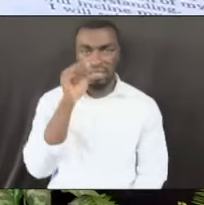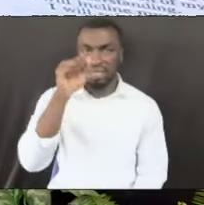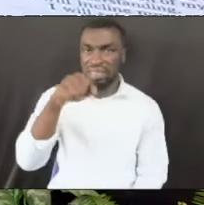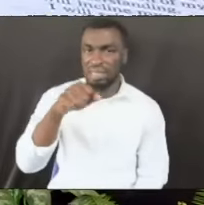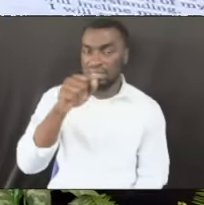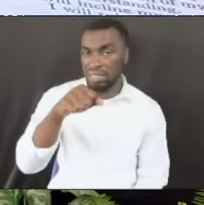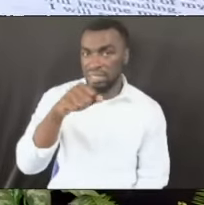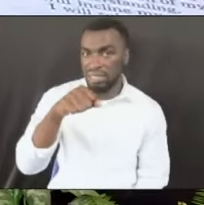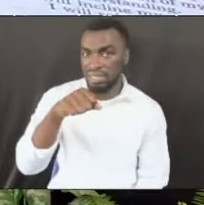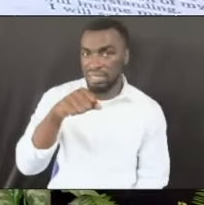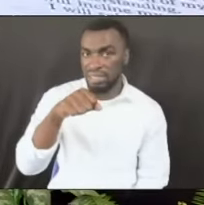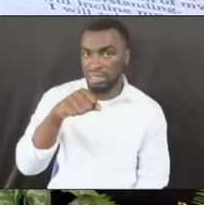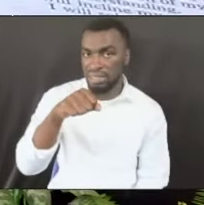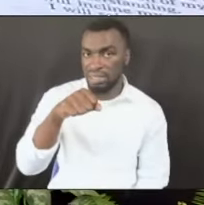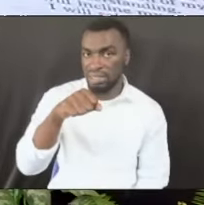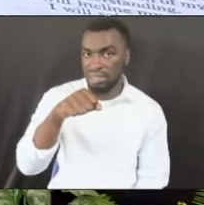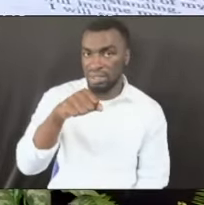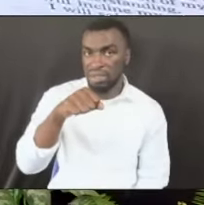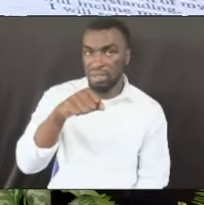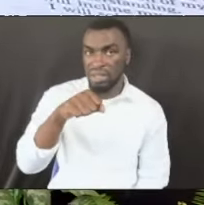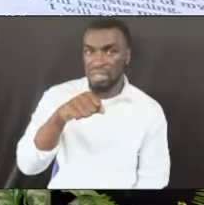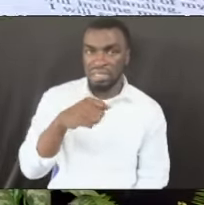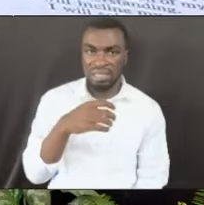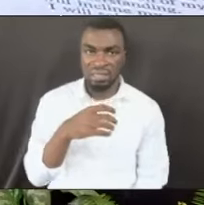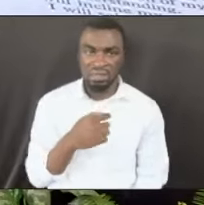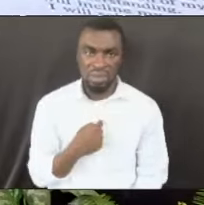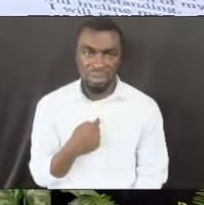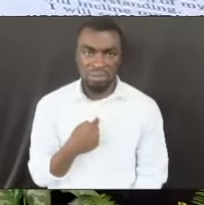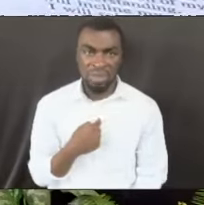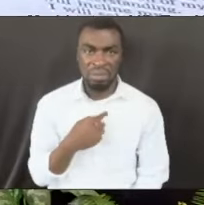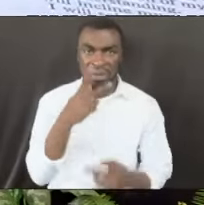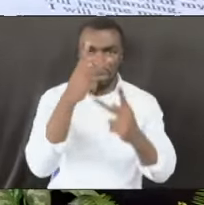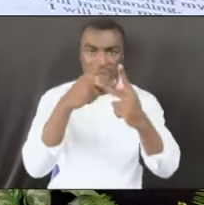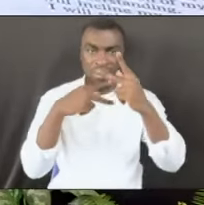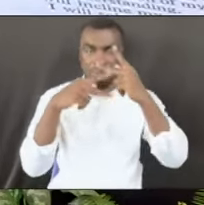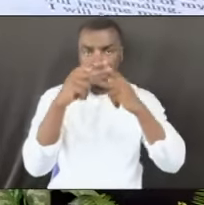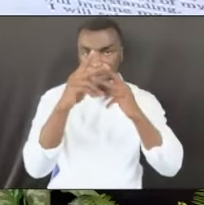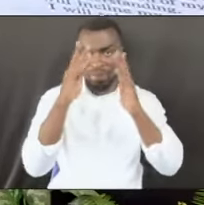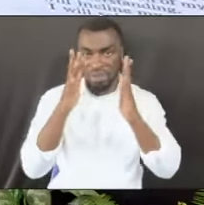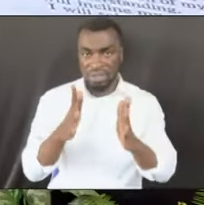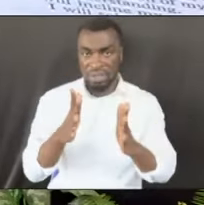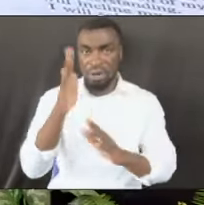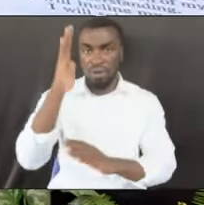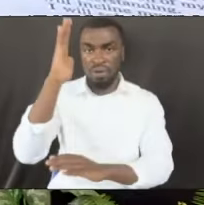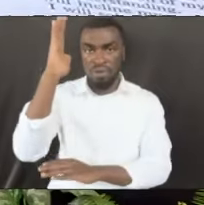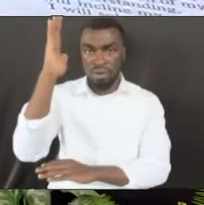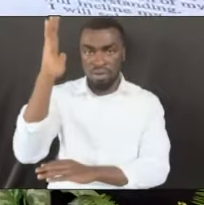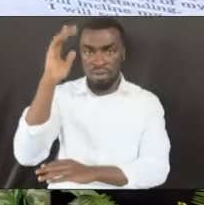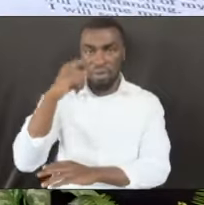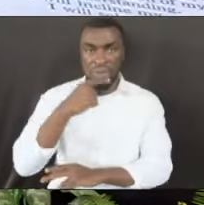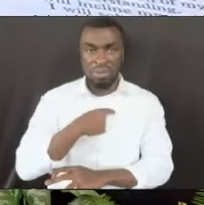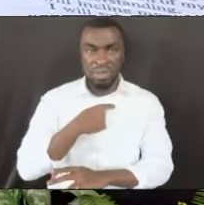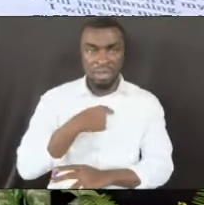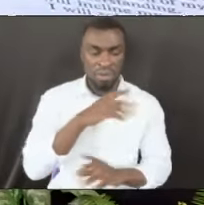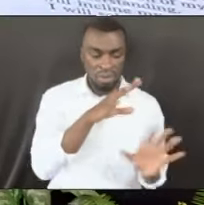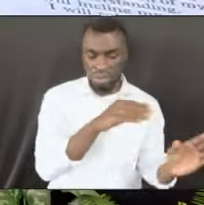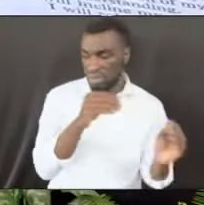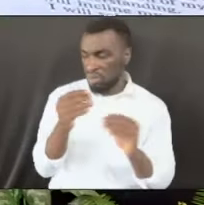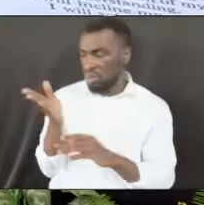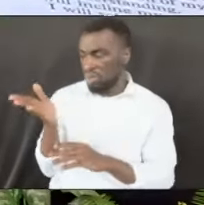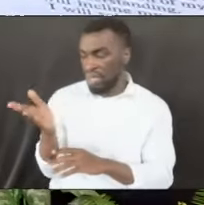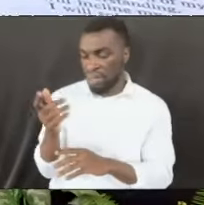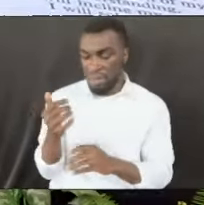your lot has fell on the right person. I am a prophet of God. I was supposed to go to Nineveh. I am running